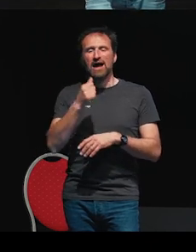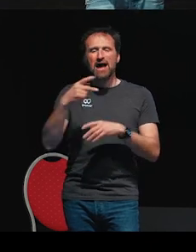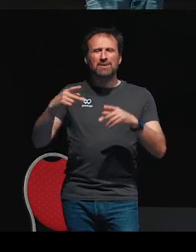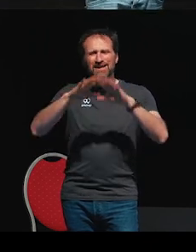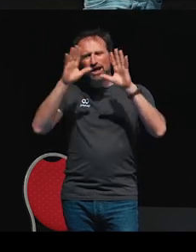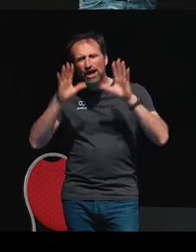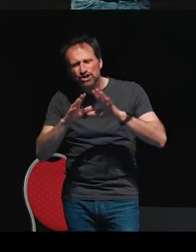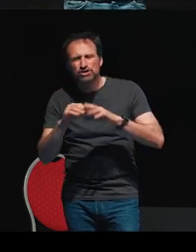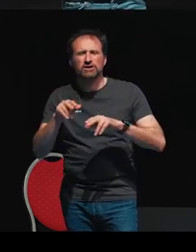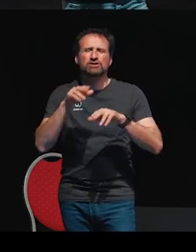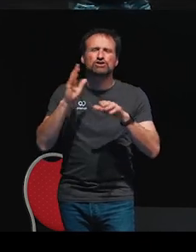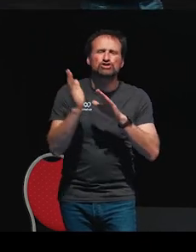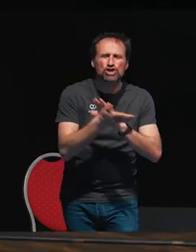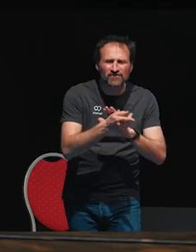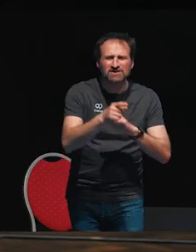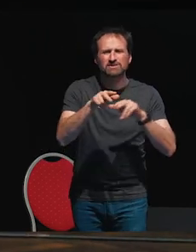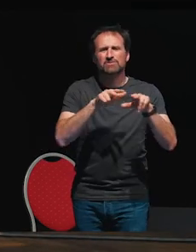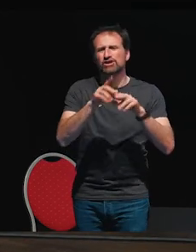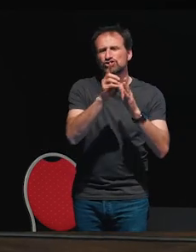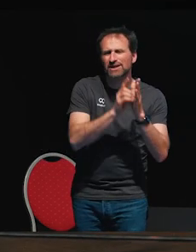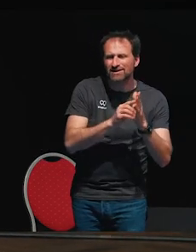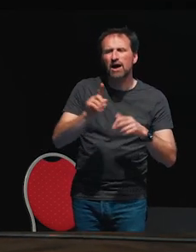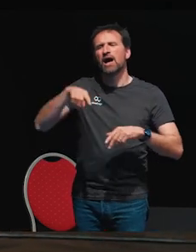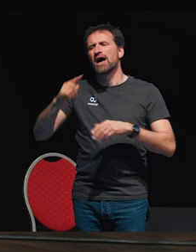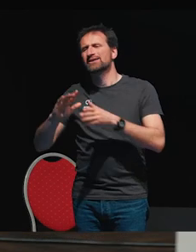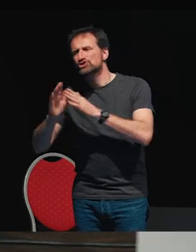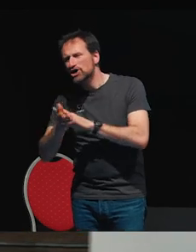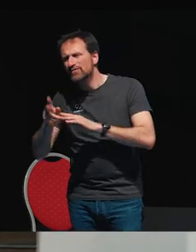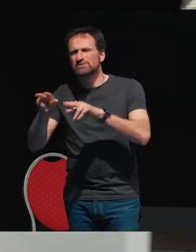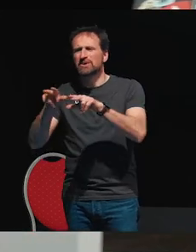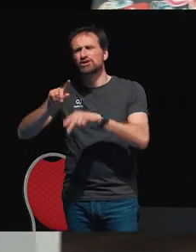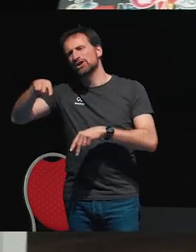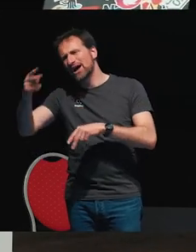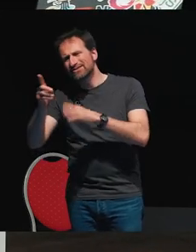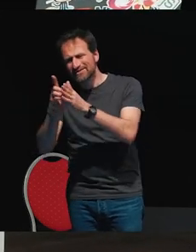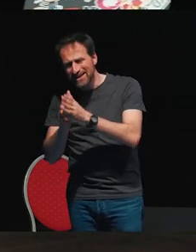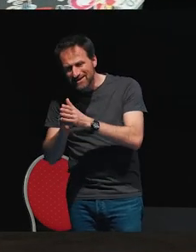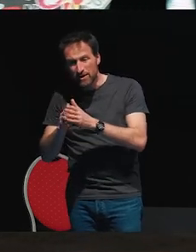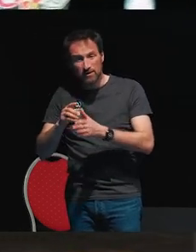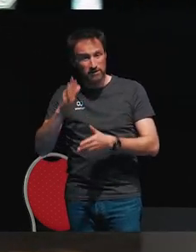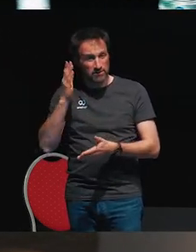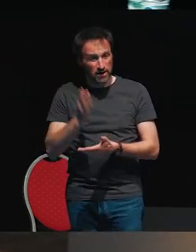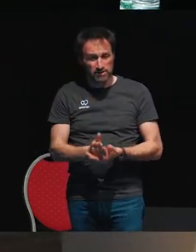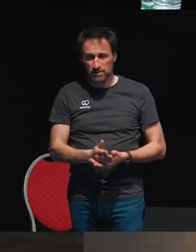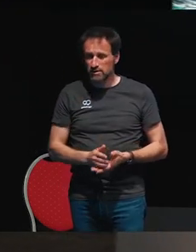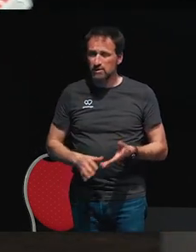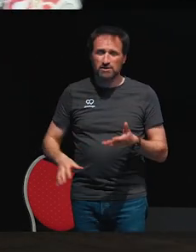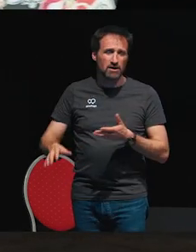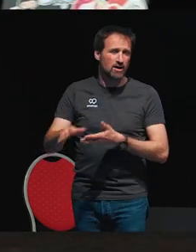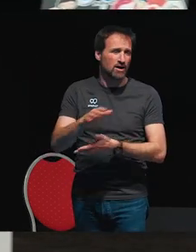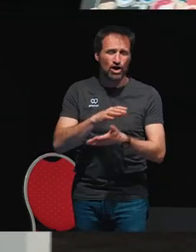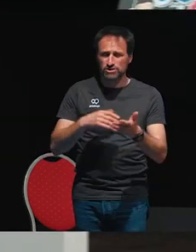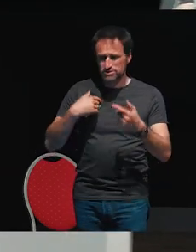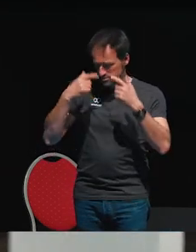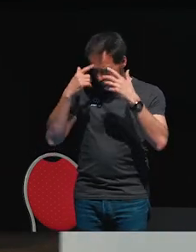manages that data, you create another service that manages other data, and in the end, you have a complete chaos. You have no clue where you stored